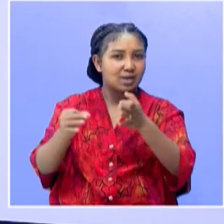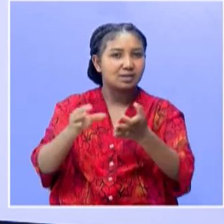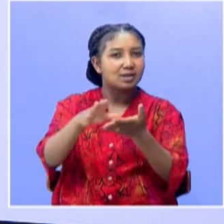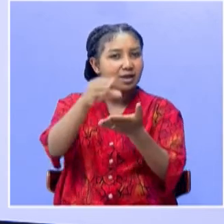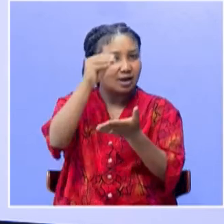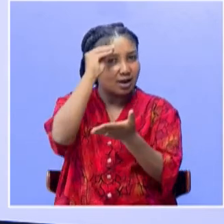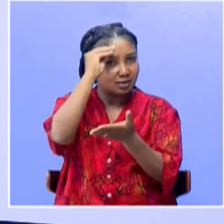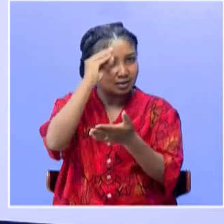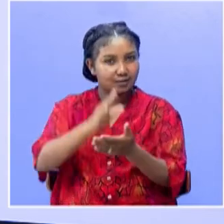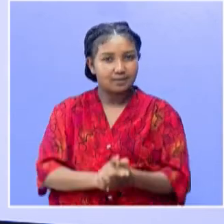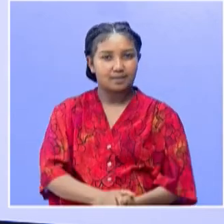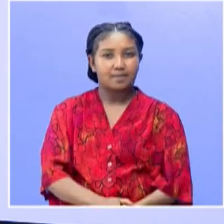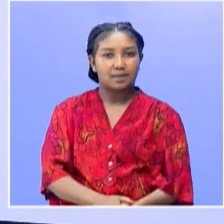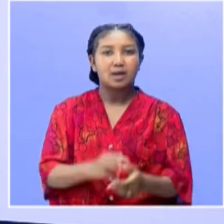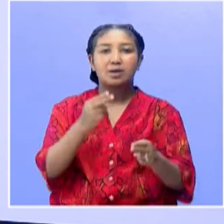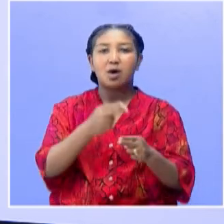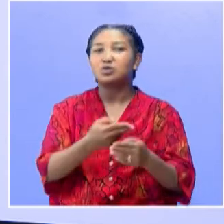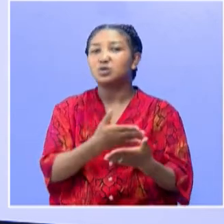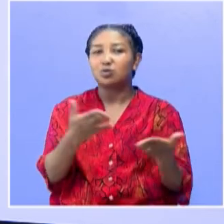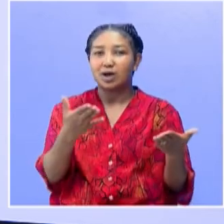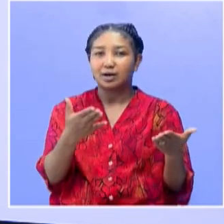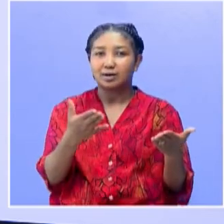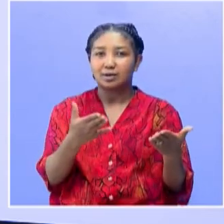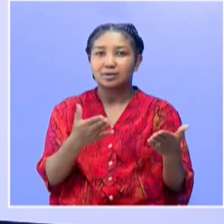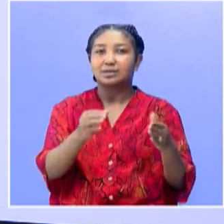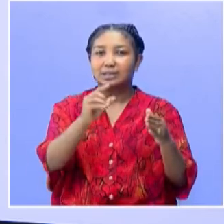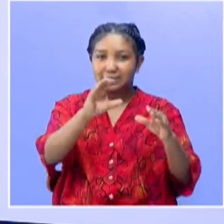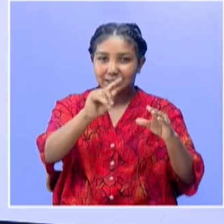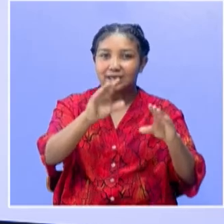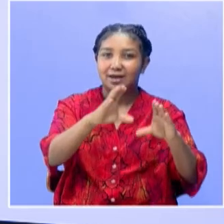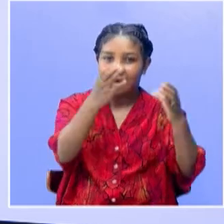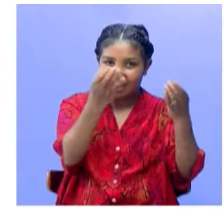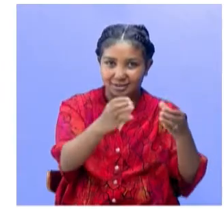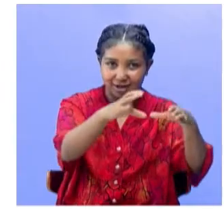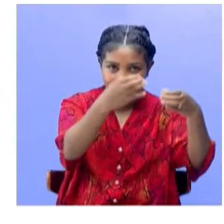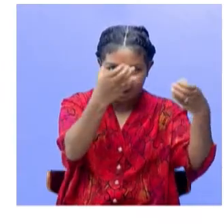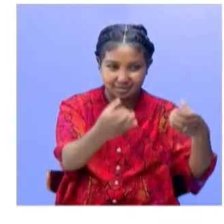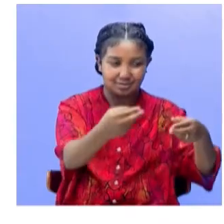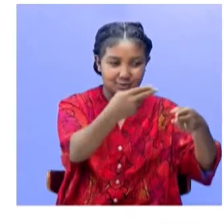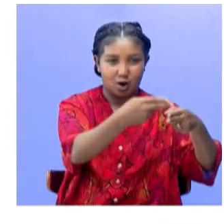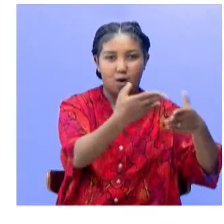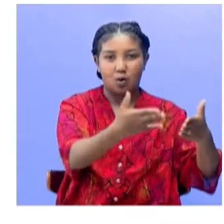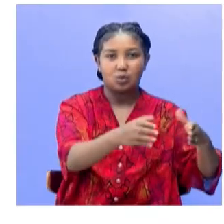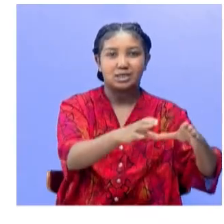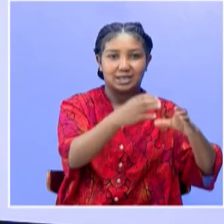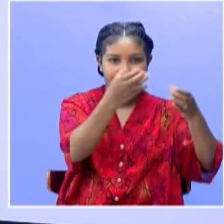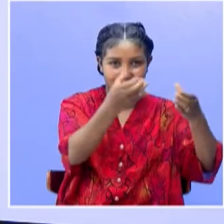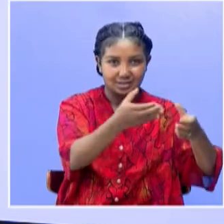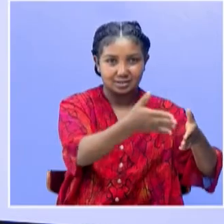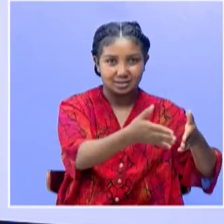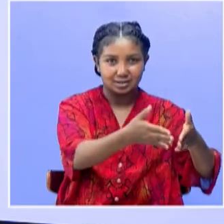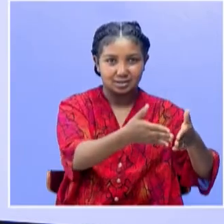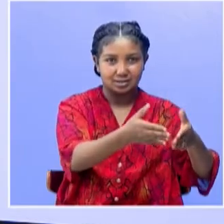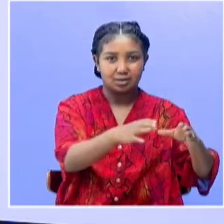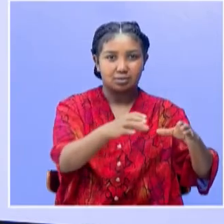lesson. The nouns? The class. Very good. The class. When we say the class, that means the